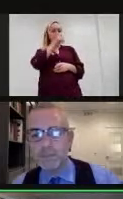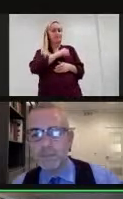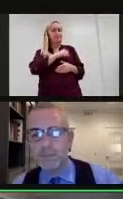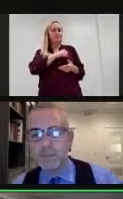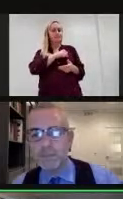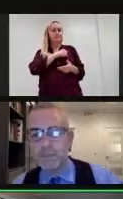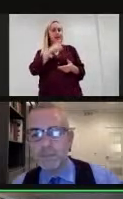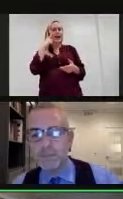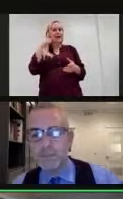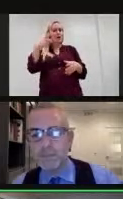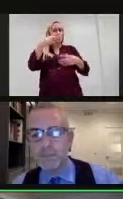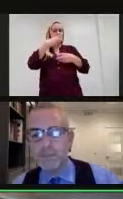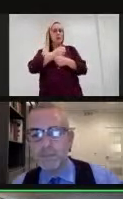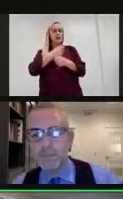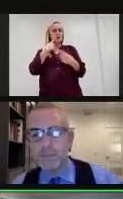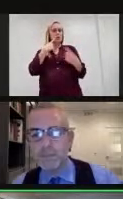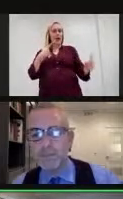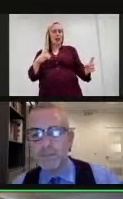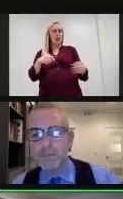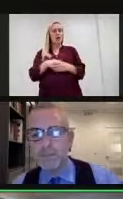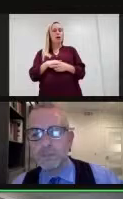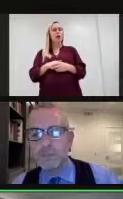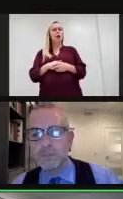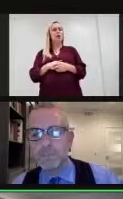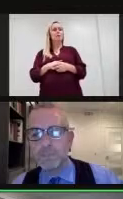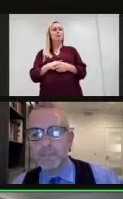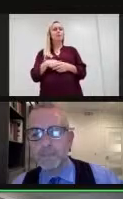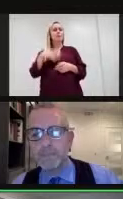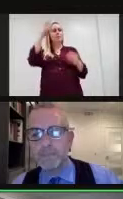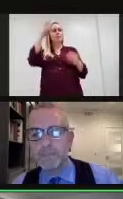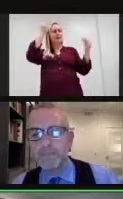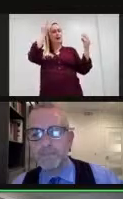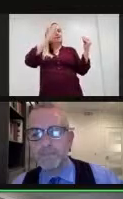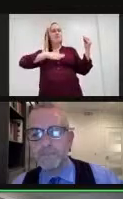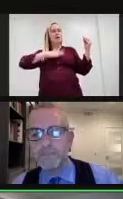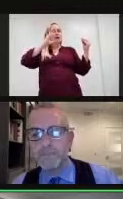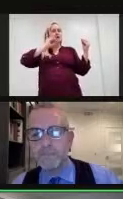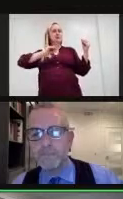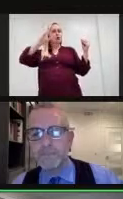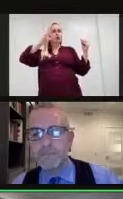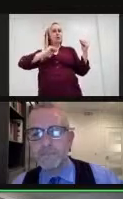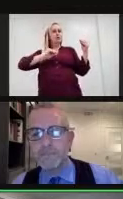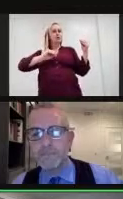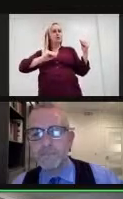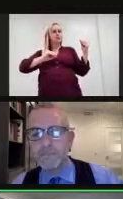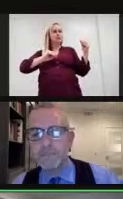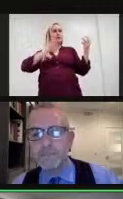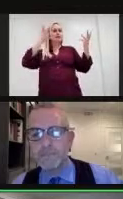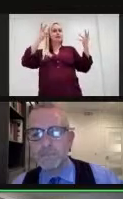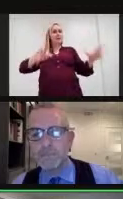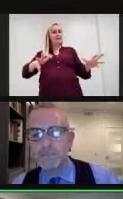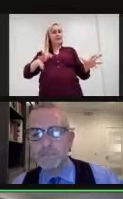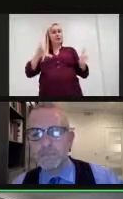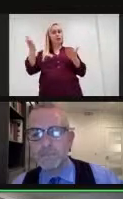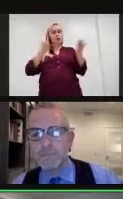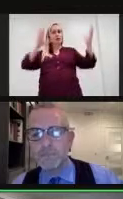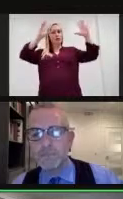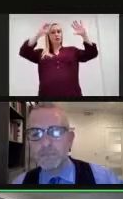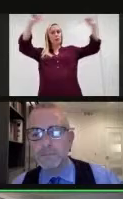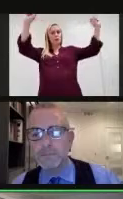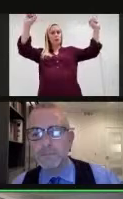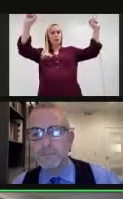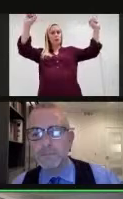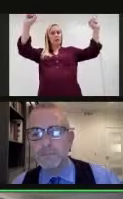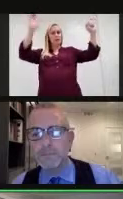I think you summarized it well, and I guess I'm thinking of my experiences as having served as a superintendent, and the fact that a lot of